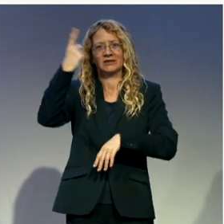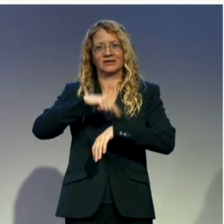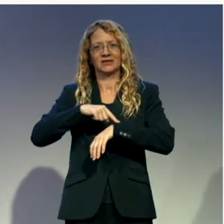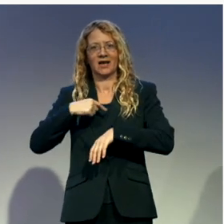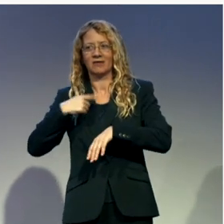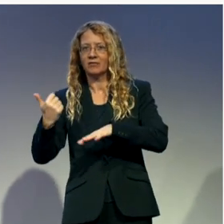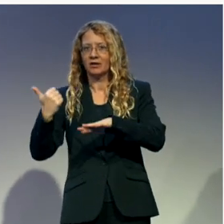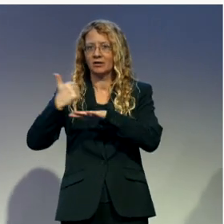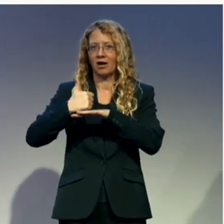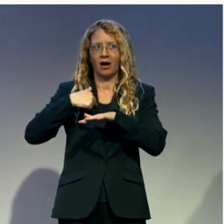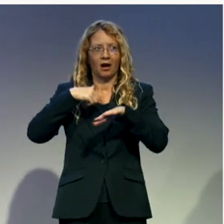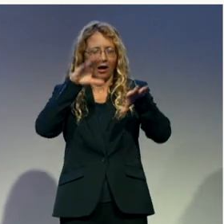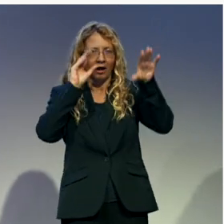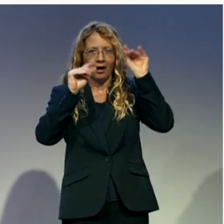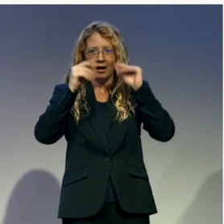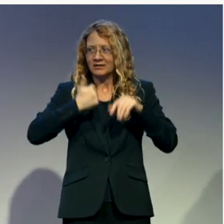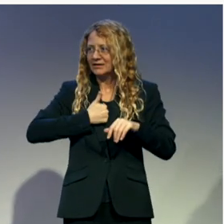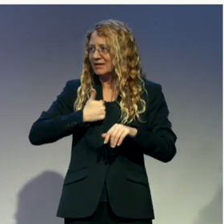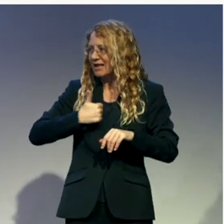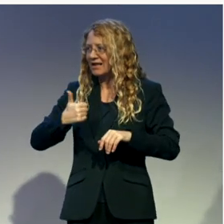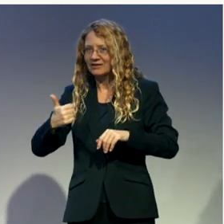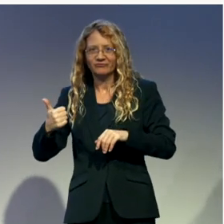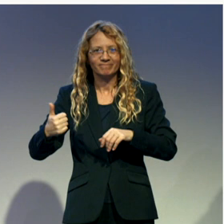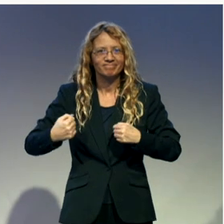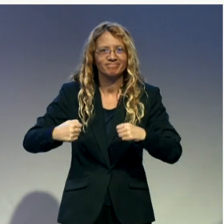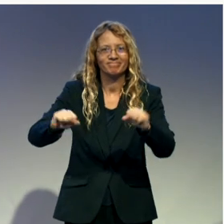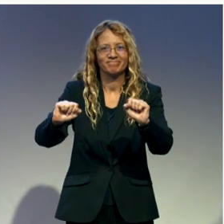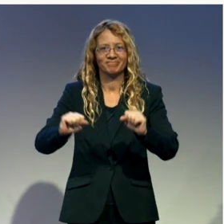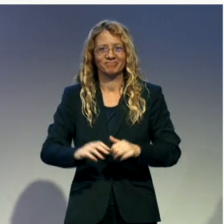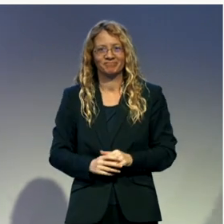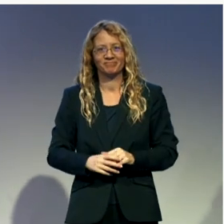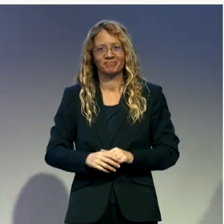that. Regarding raising money,